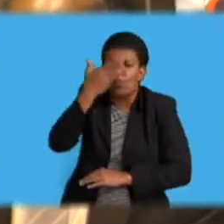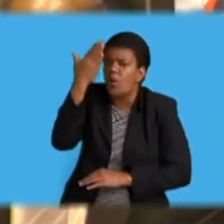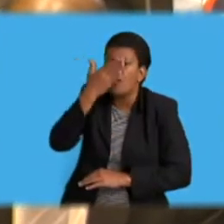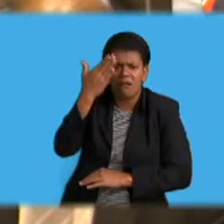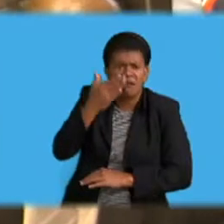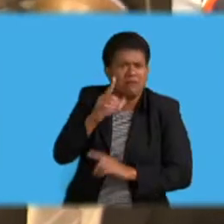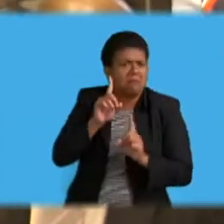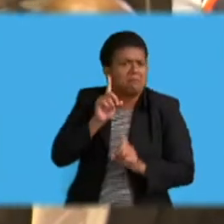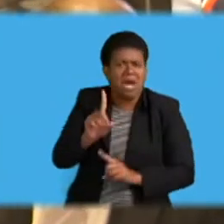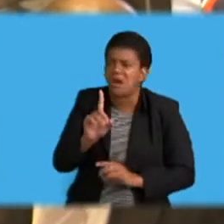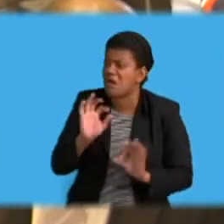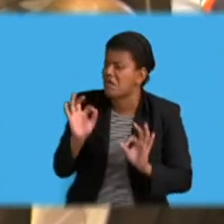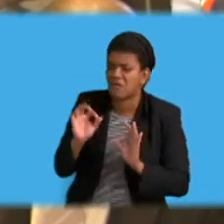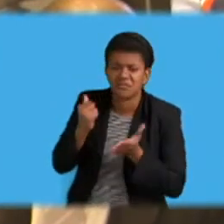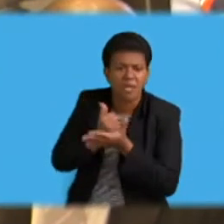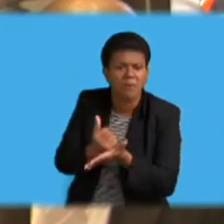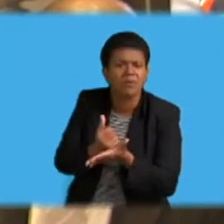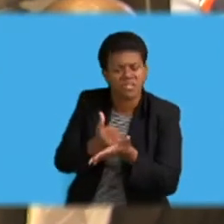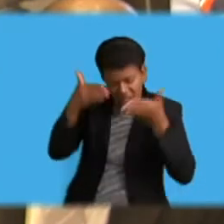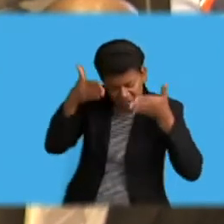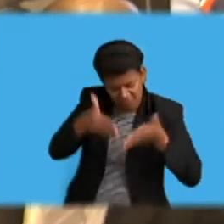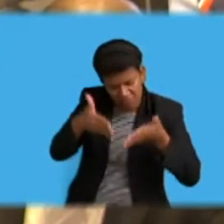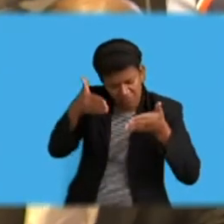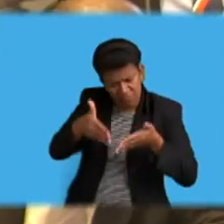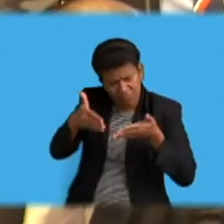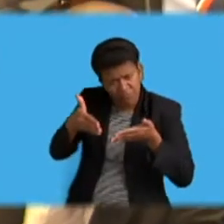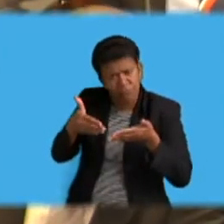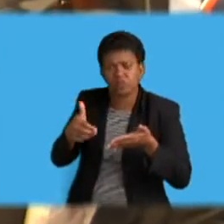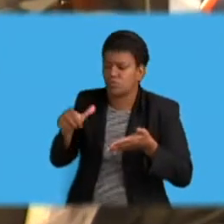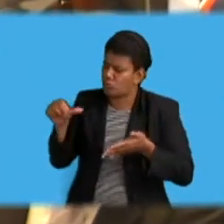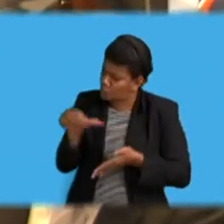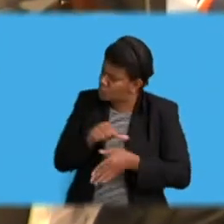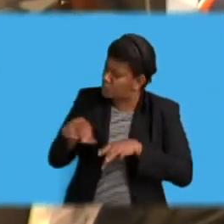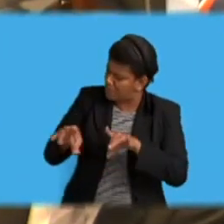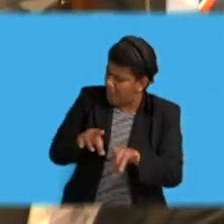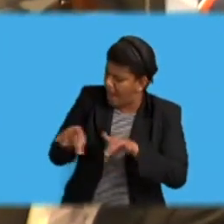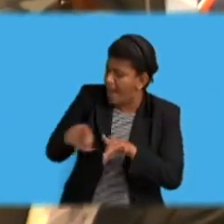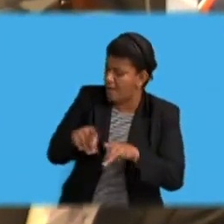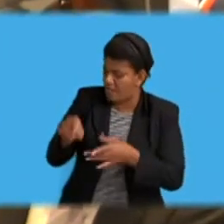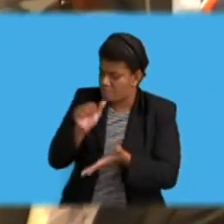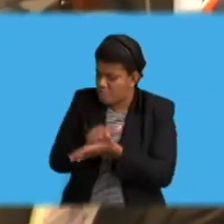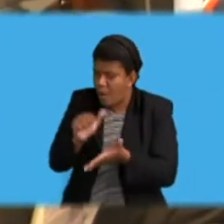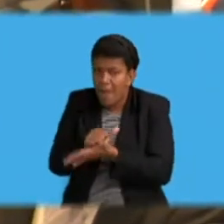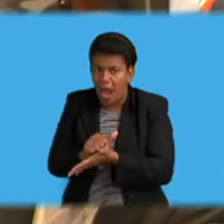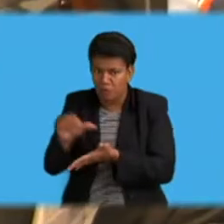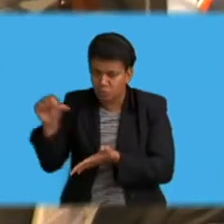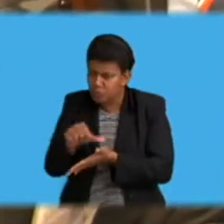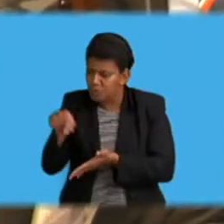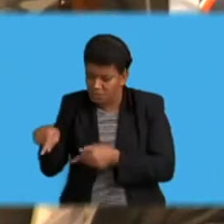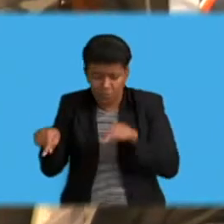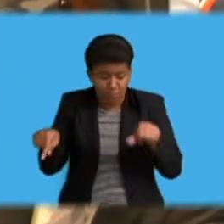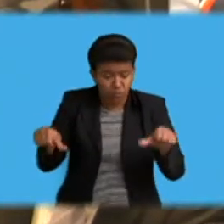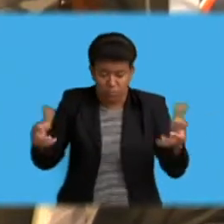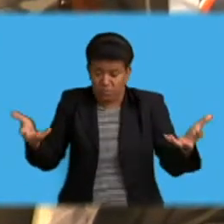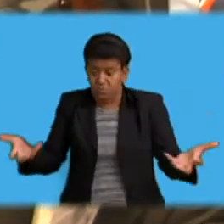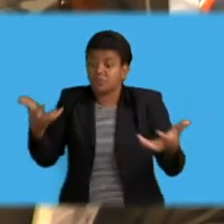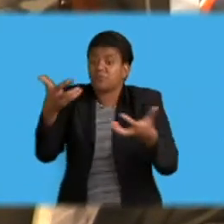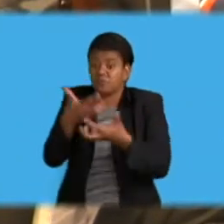activities need to be planned. And I urge that the stakeholders be consulted and their views be taken on